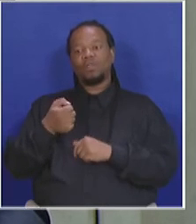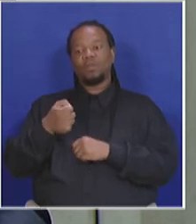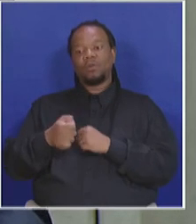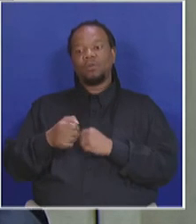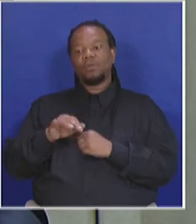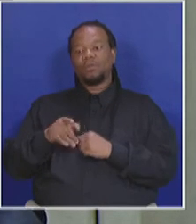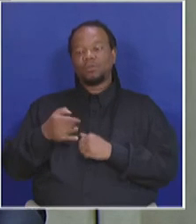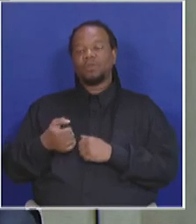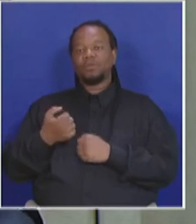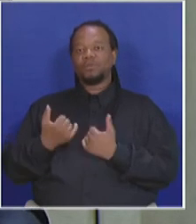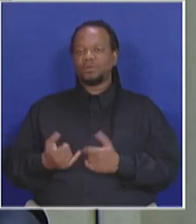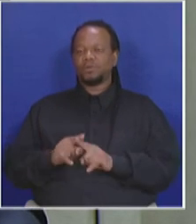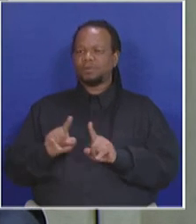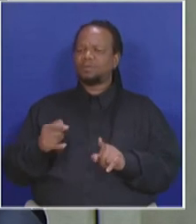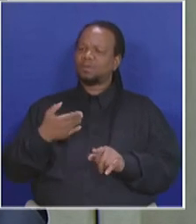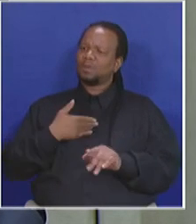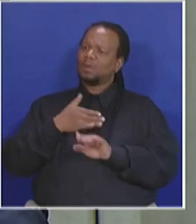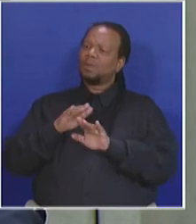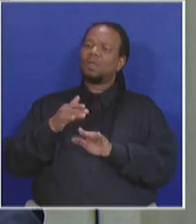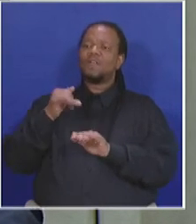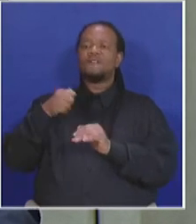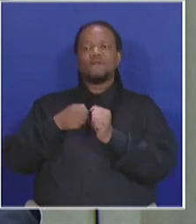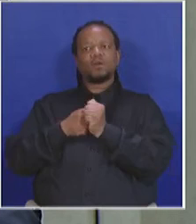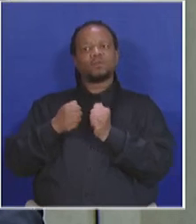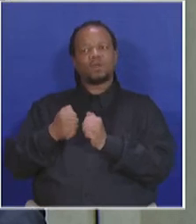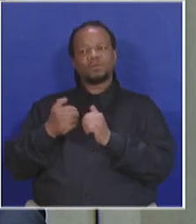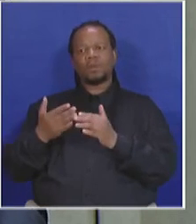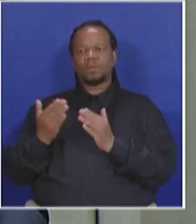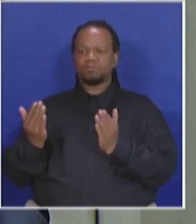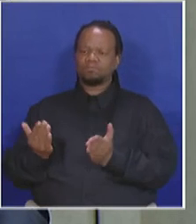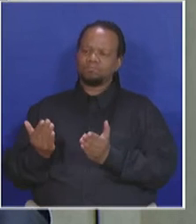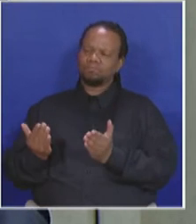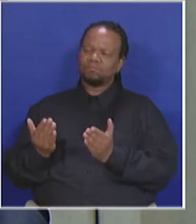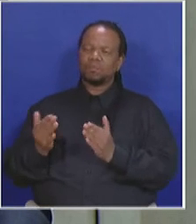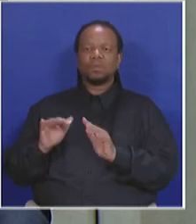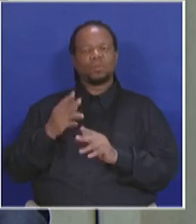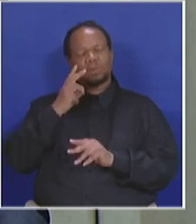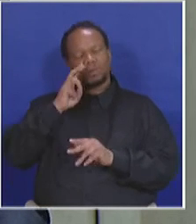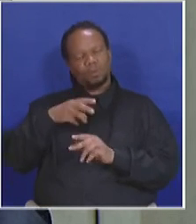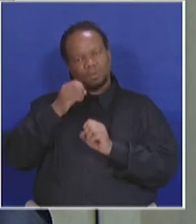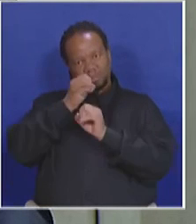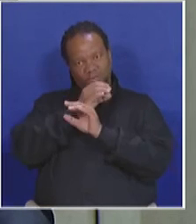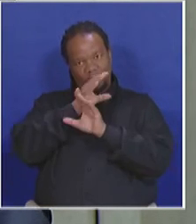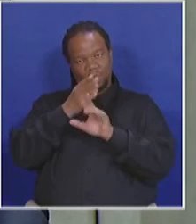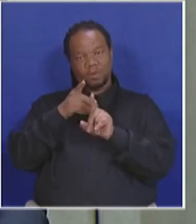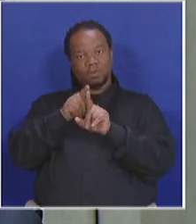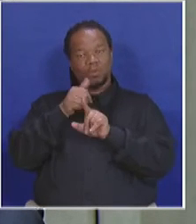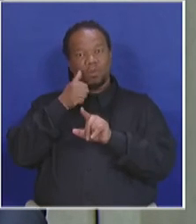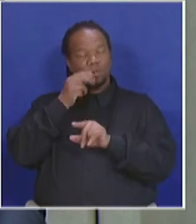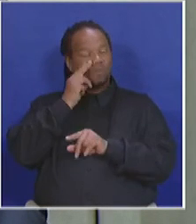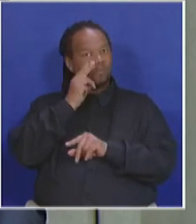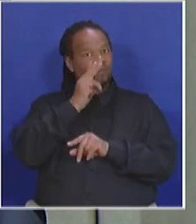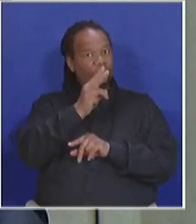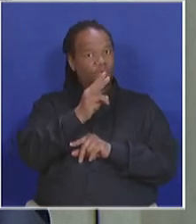of maintaining our infrastructure asset base. This is something we should focus on in our oversight work so that we